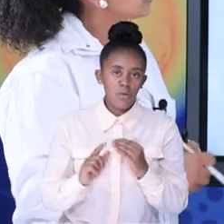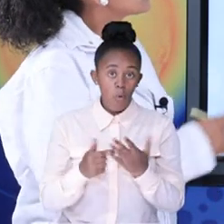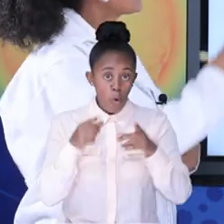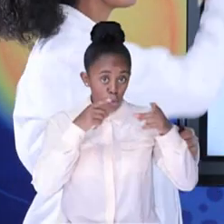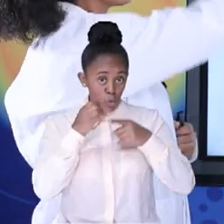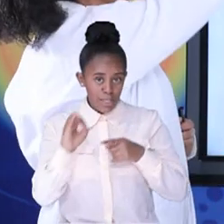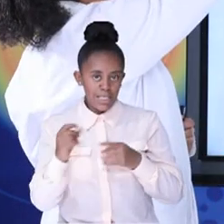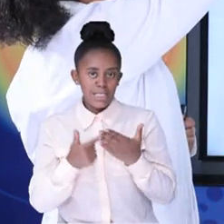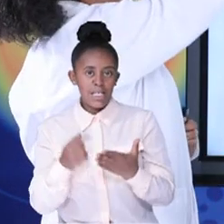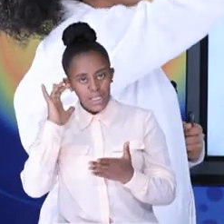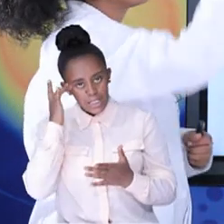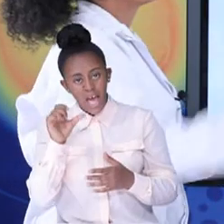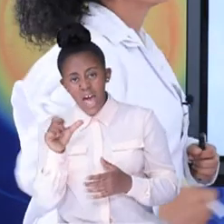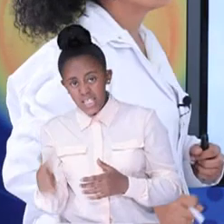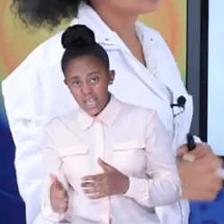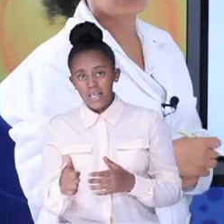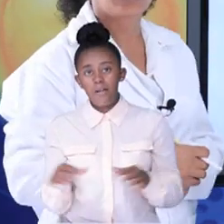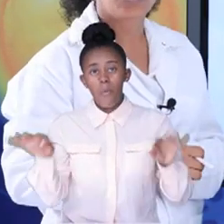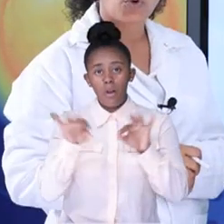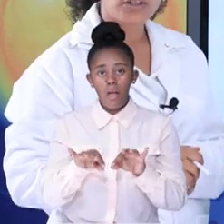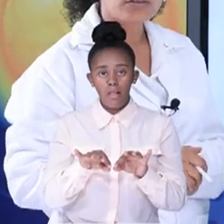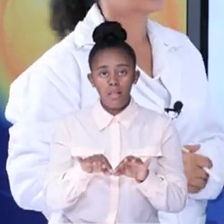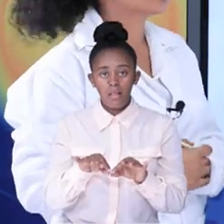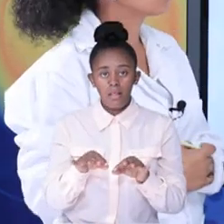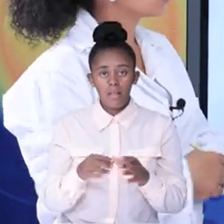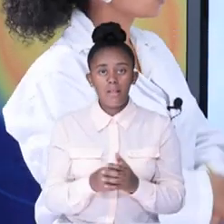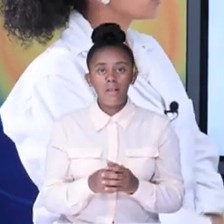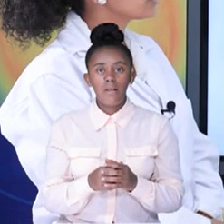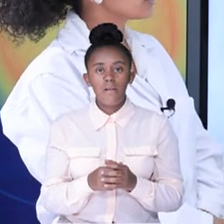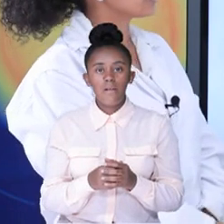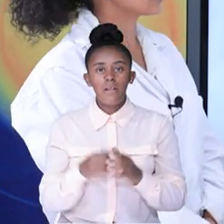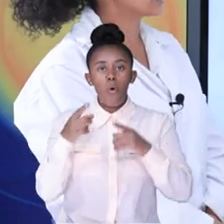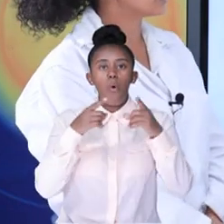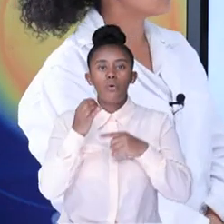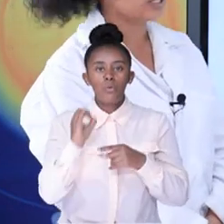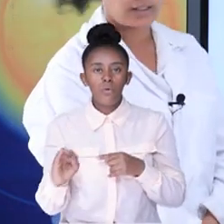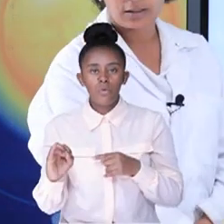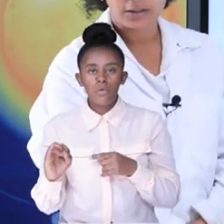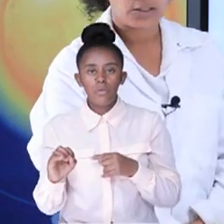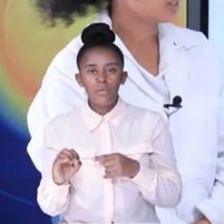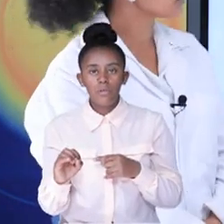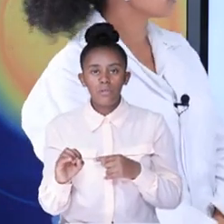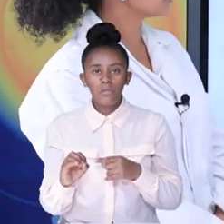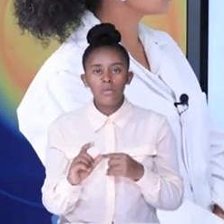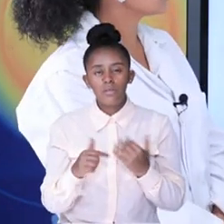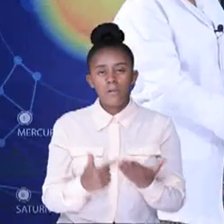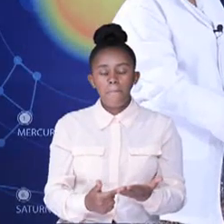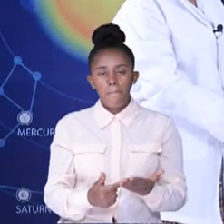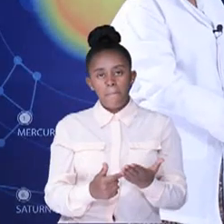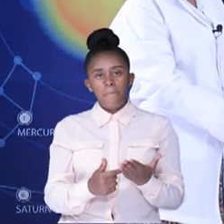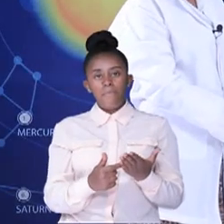disease. The other important point in controlling this devastating disease